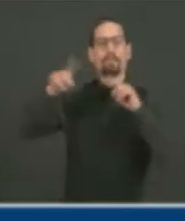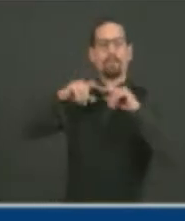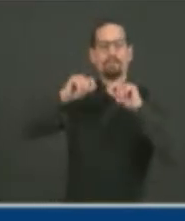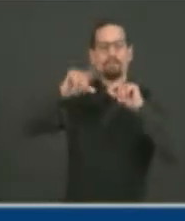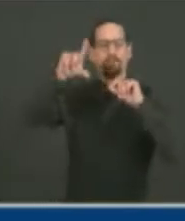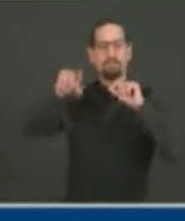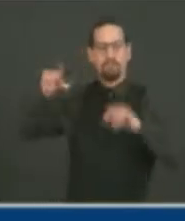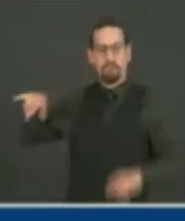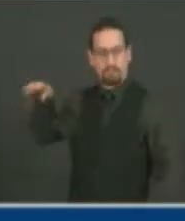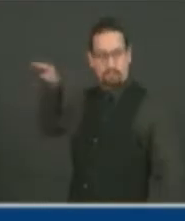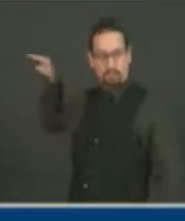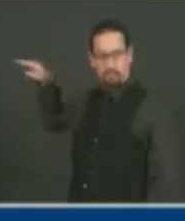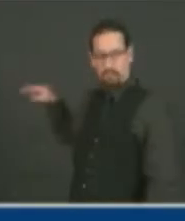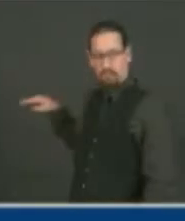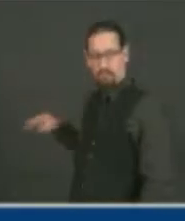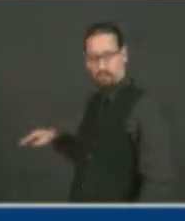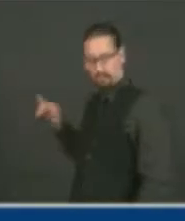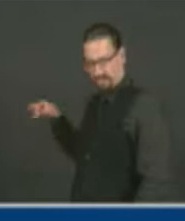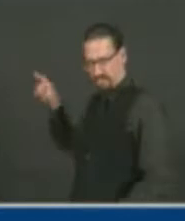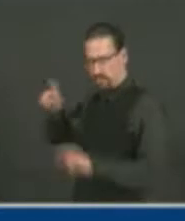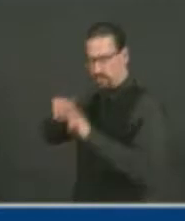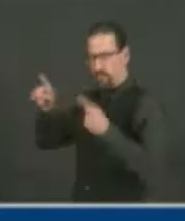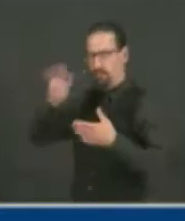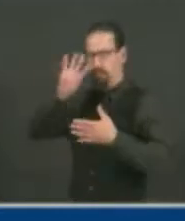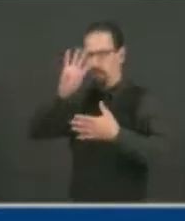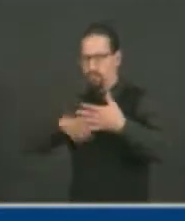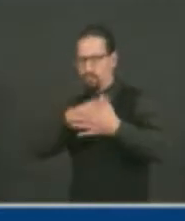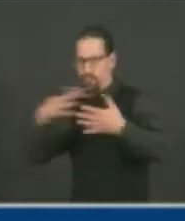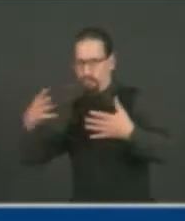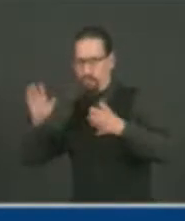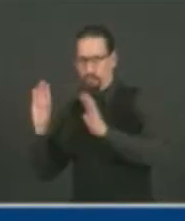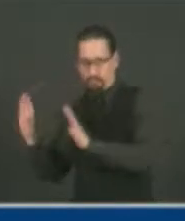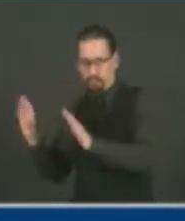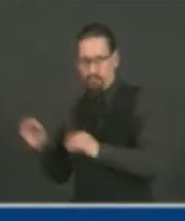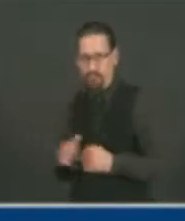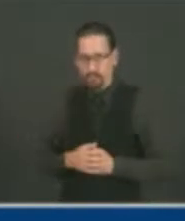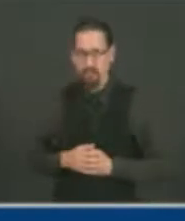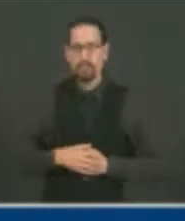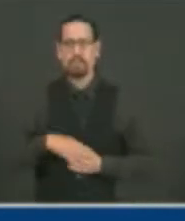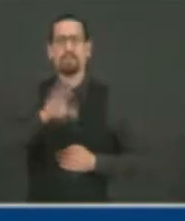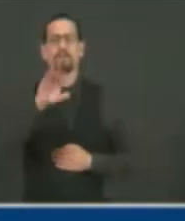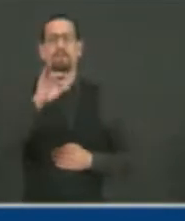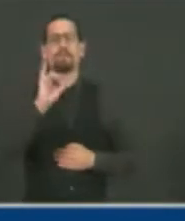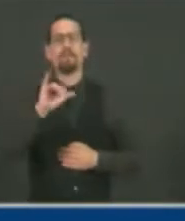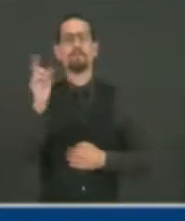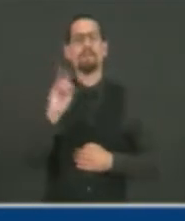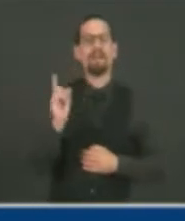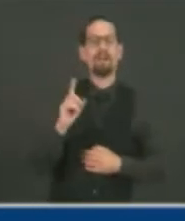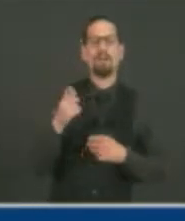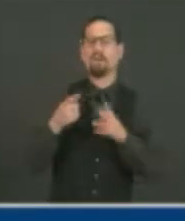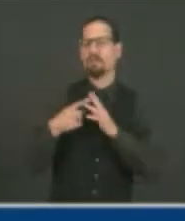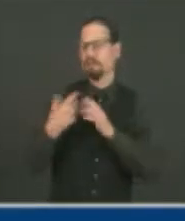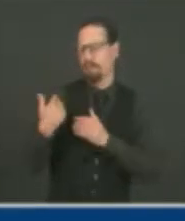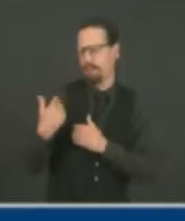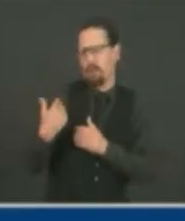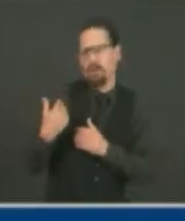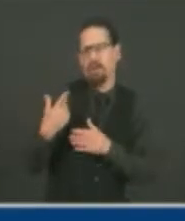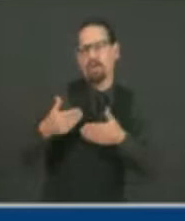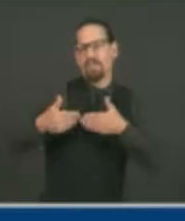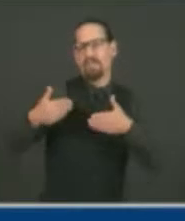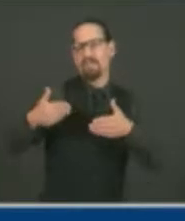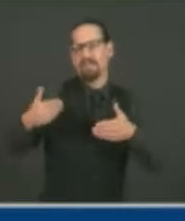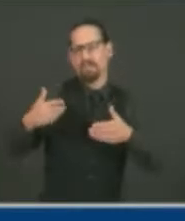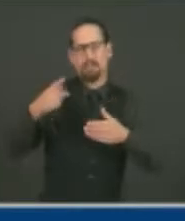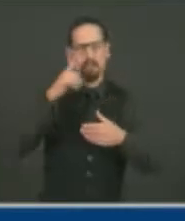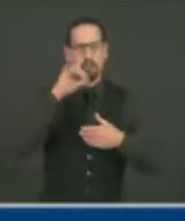today, and where we would like to go. And I think it's important for you. We track the trends. Where are we this week versus last